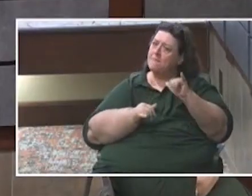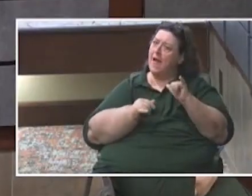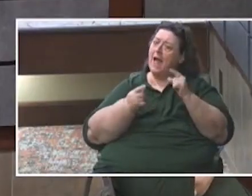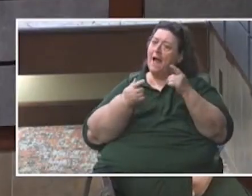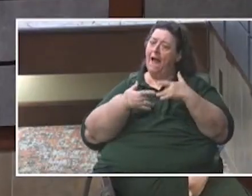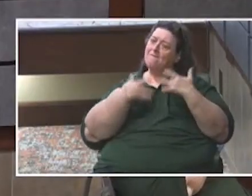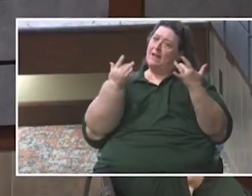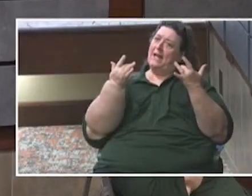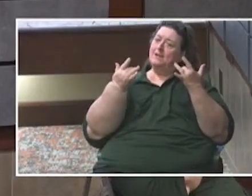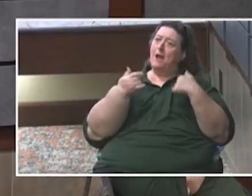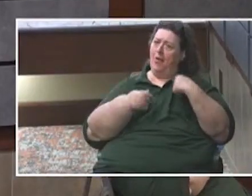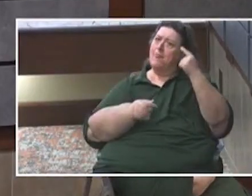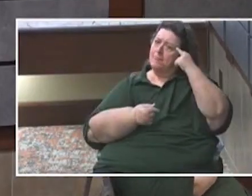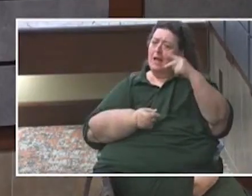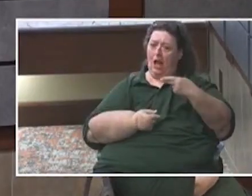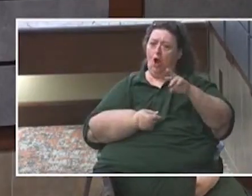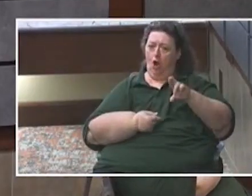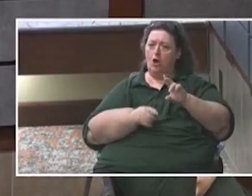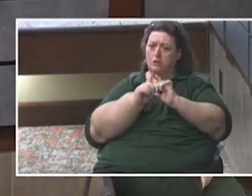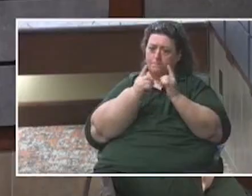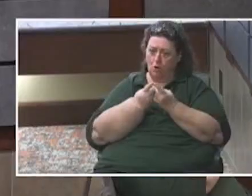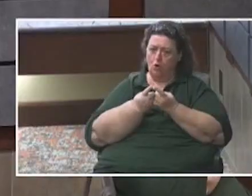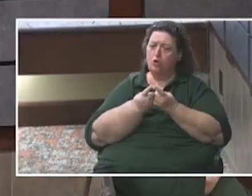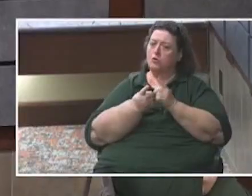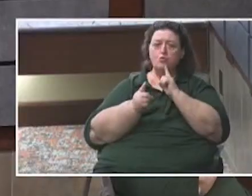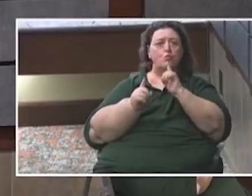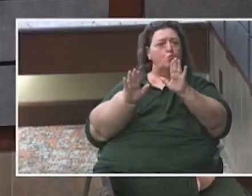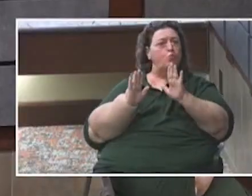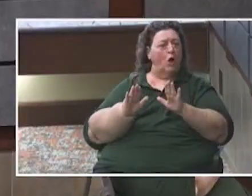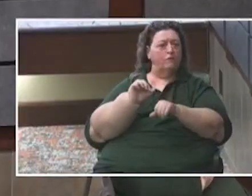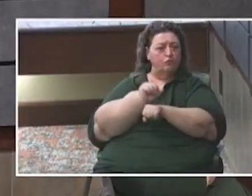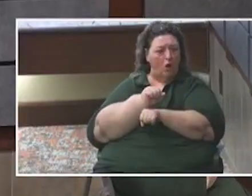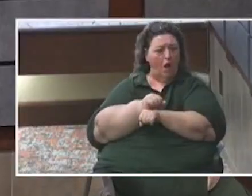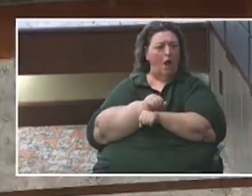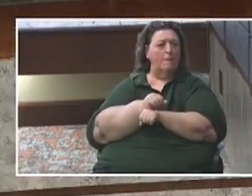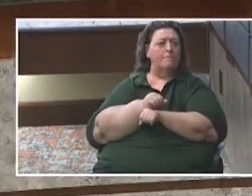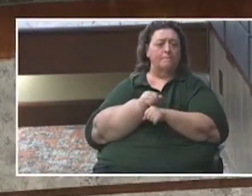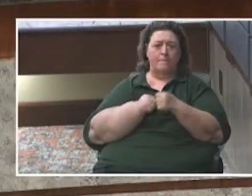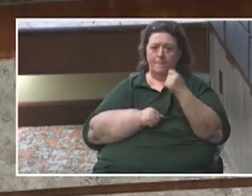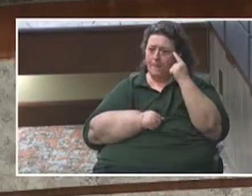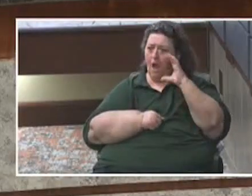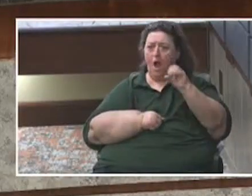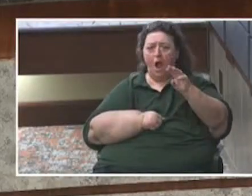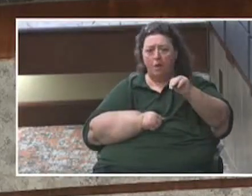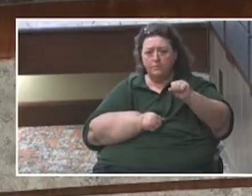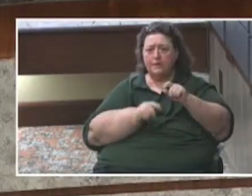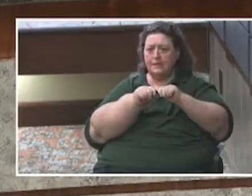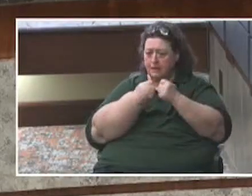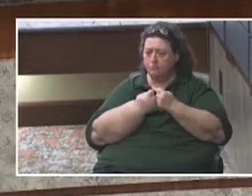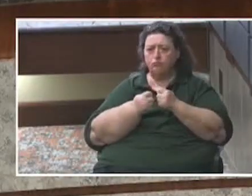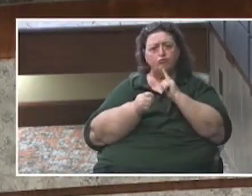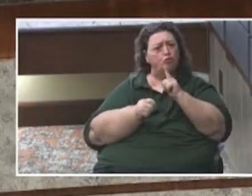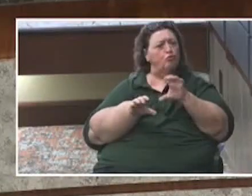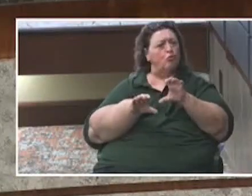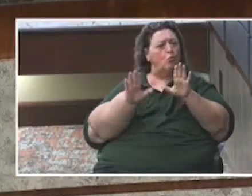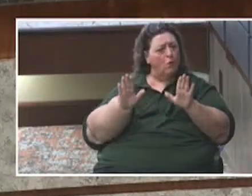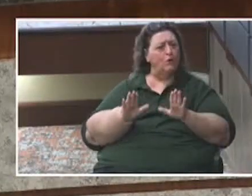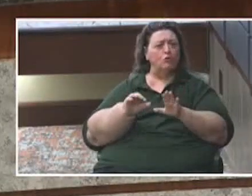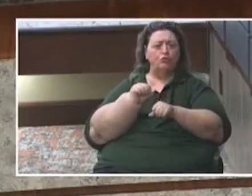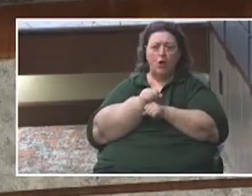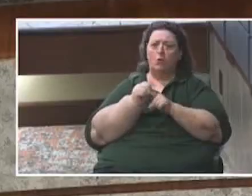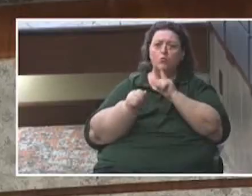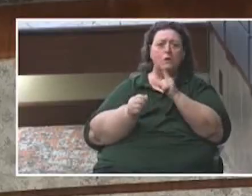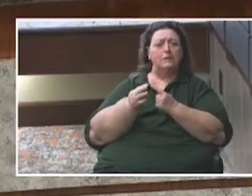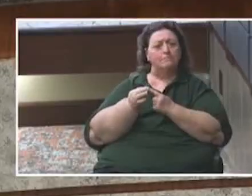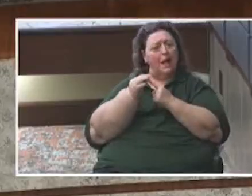I think our HR department did a great job with this. I think the comms team did a great job with this. It was really special